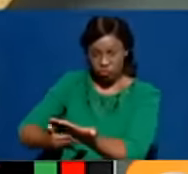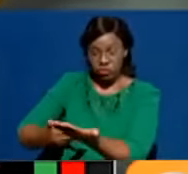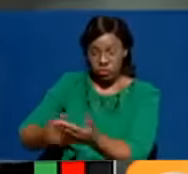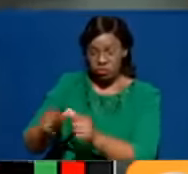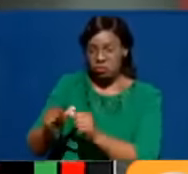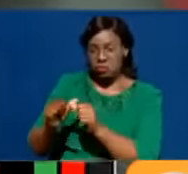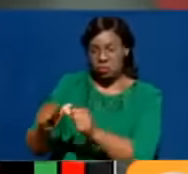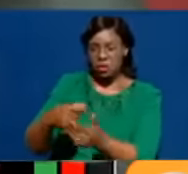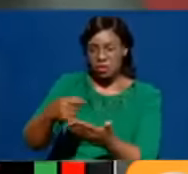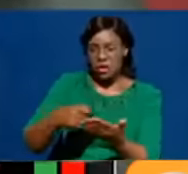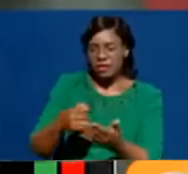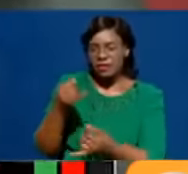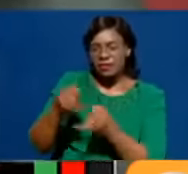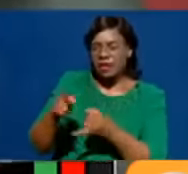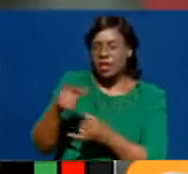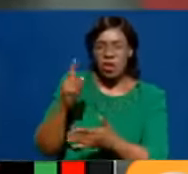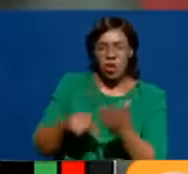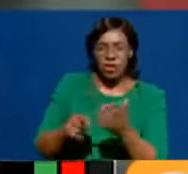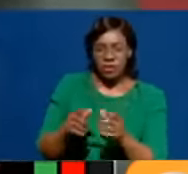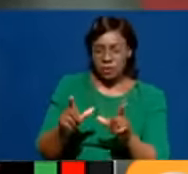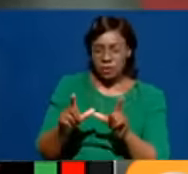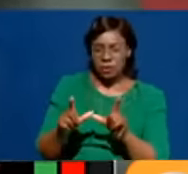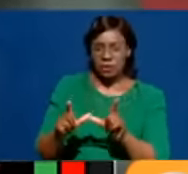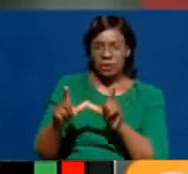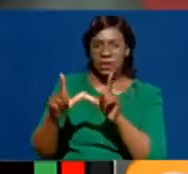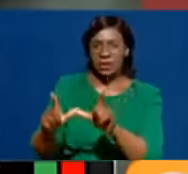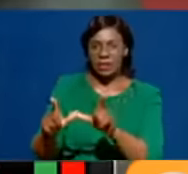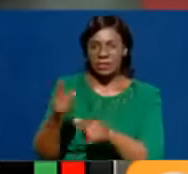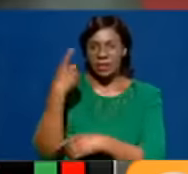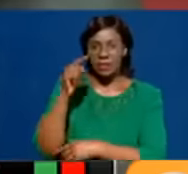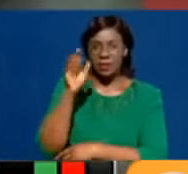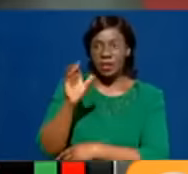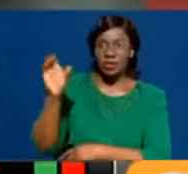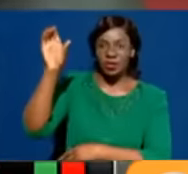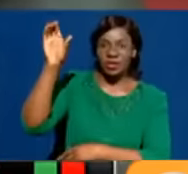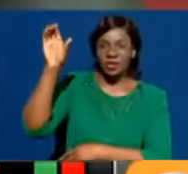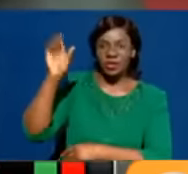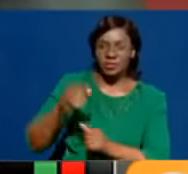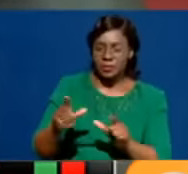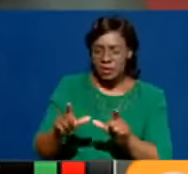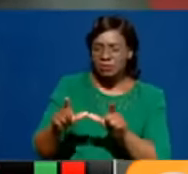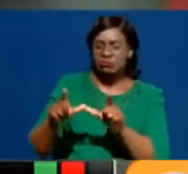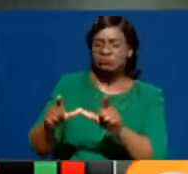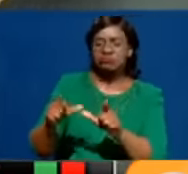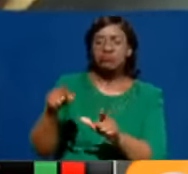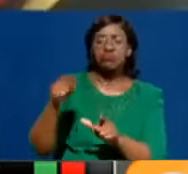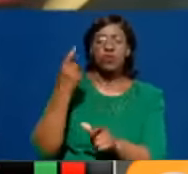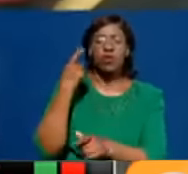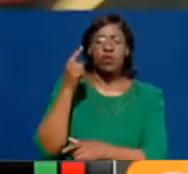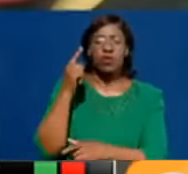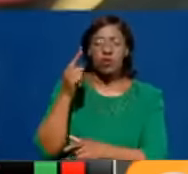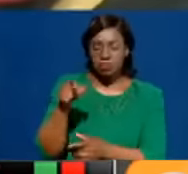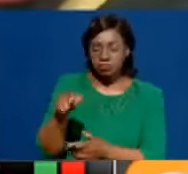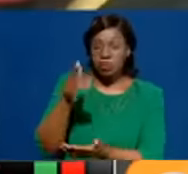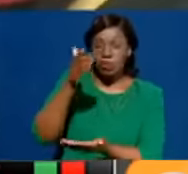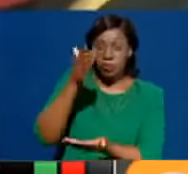is the certificate of inauguration. This certificate confirms that